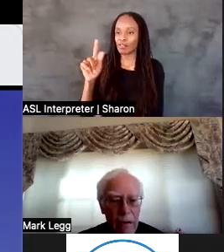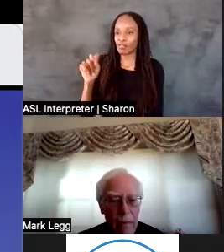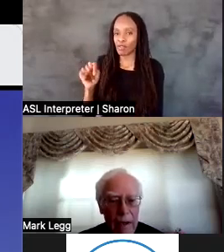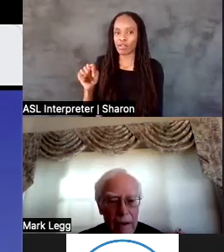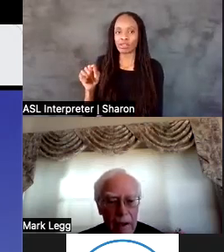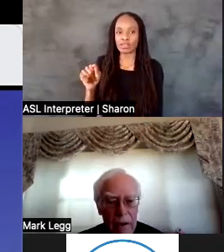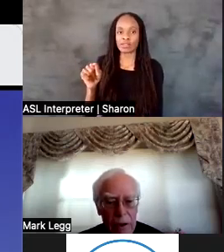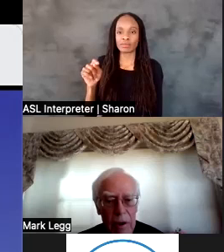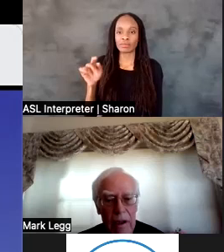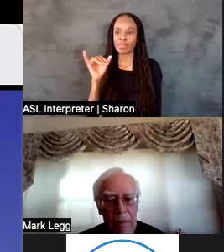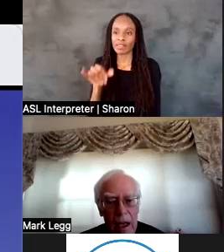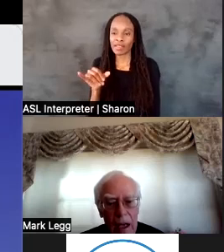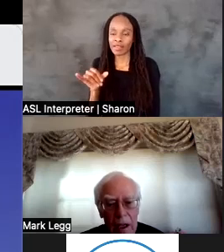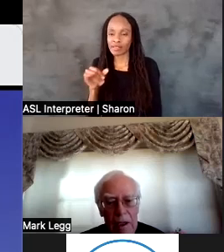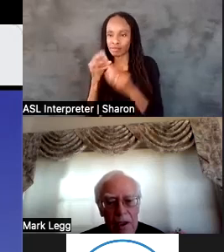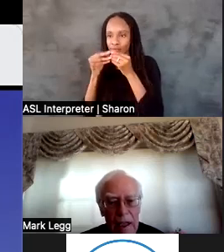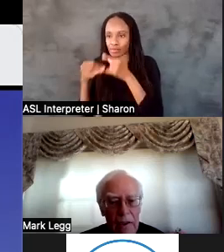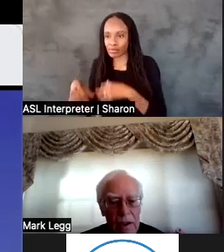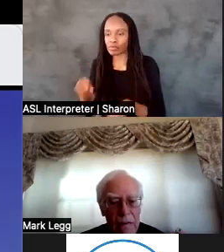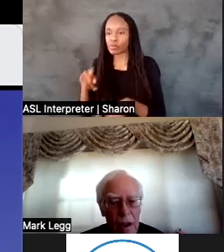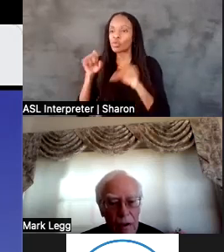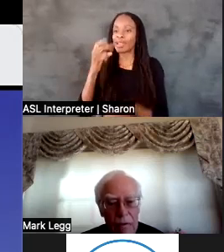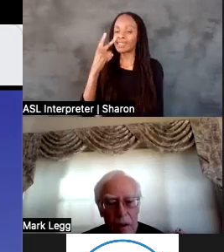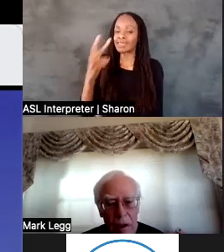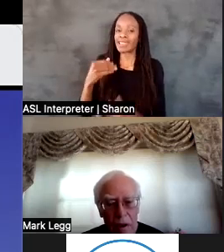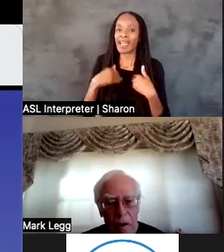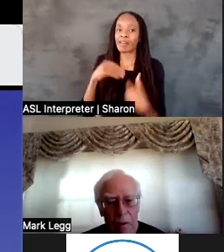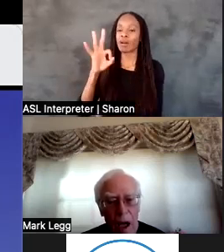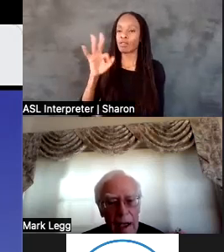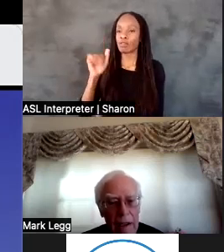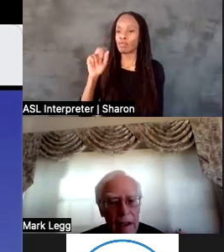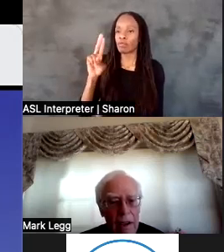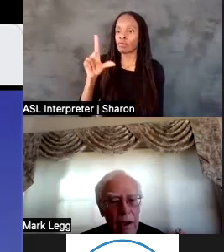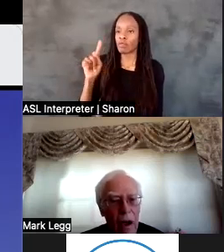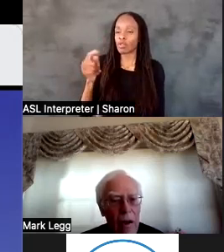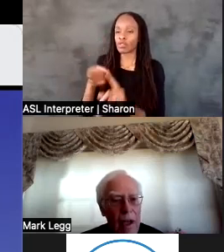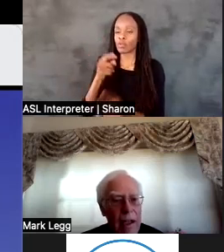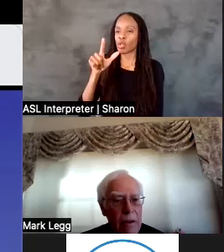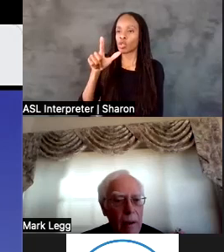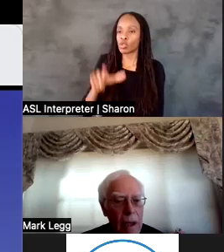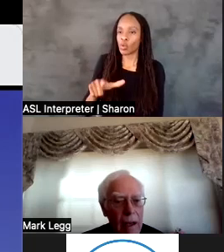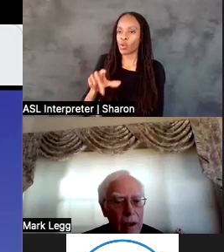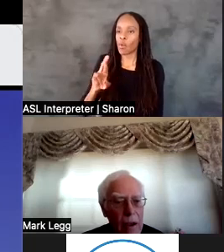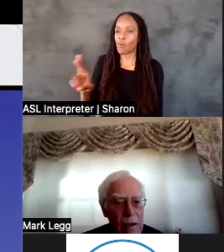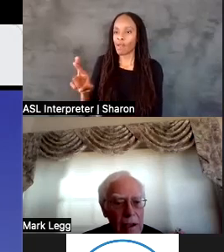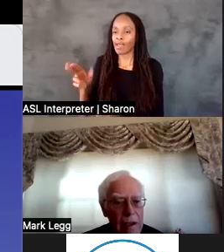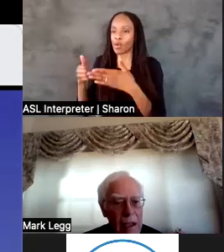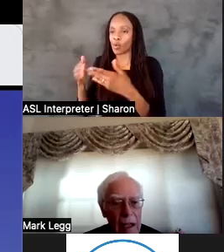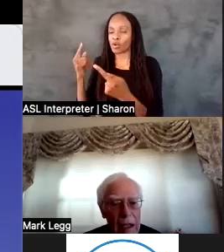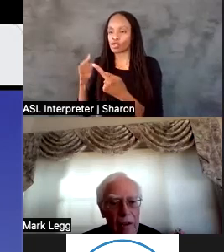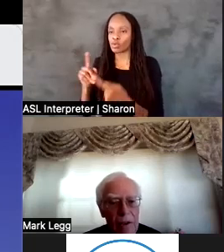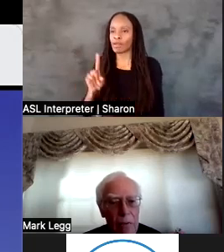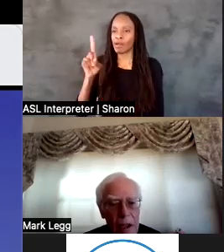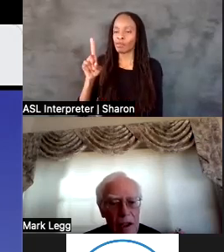I don't know if my thing is working, but you can see there's a fault going from the lower right corner all the way to the upper left corner. And you can